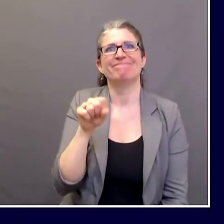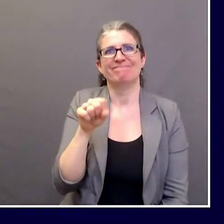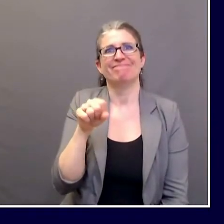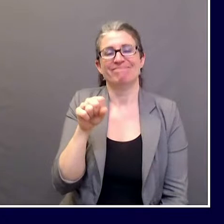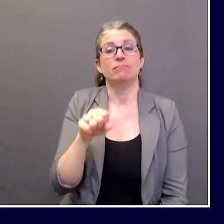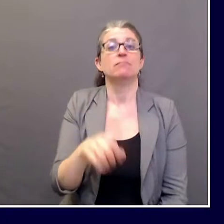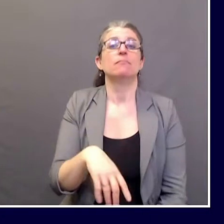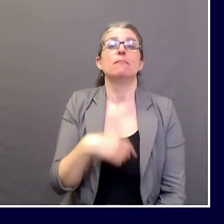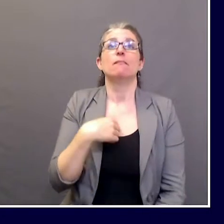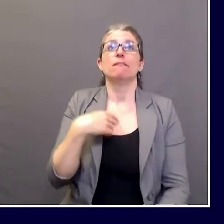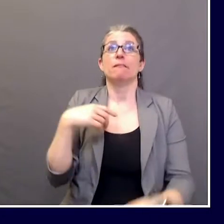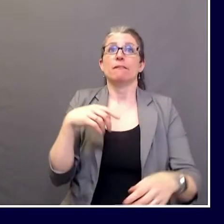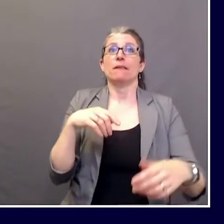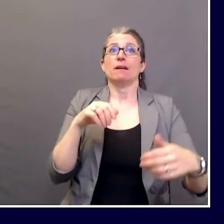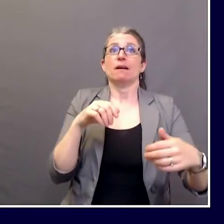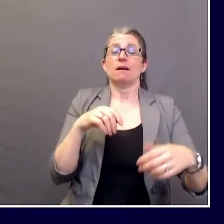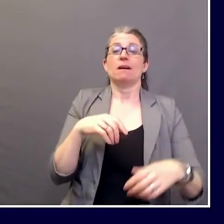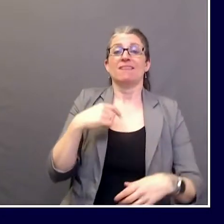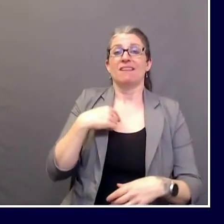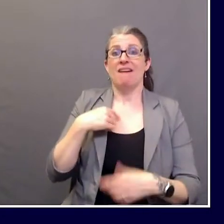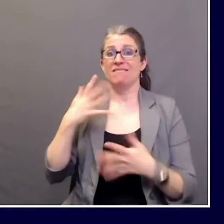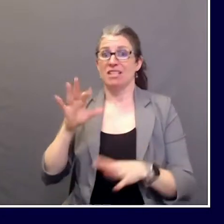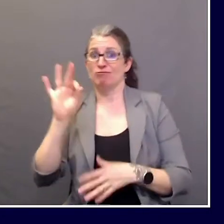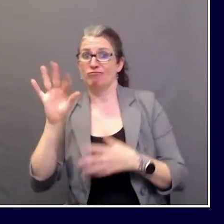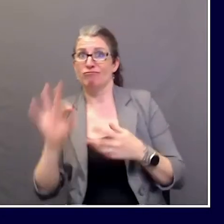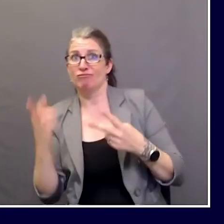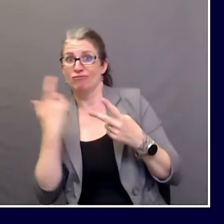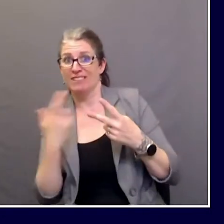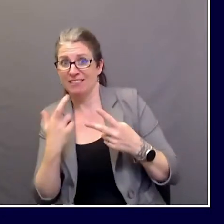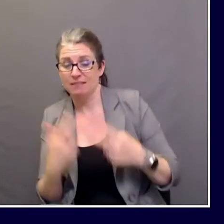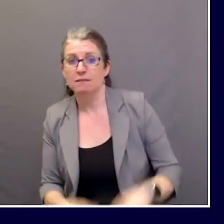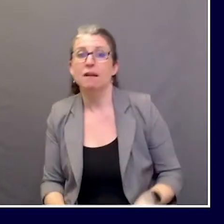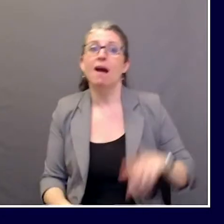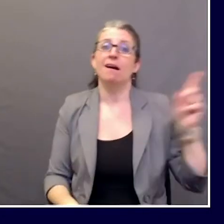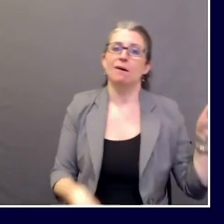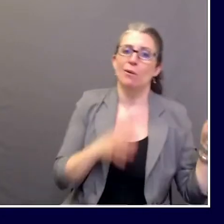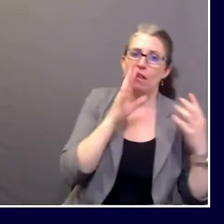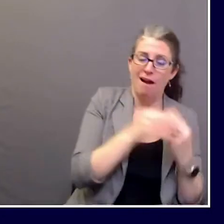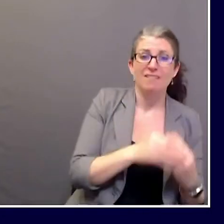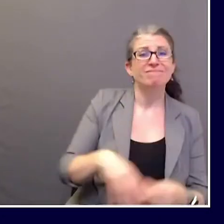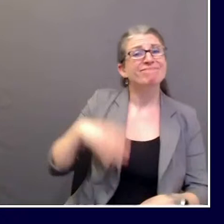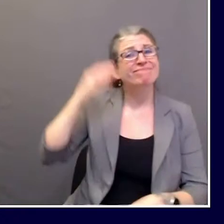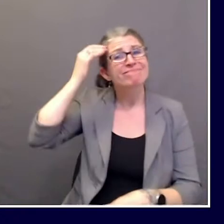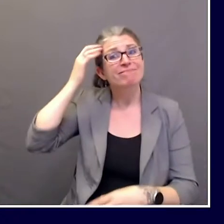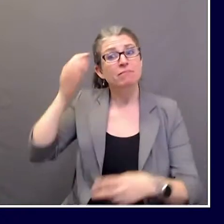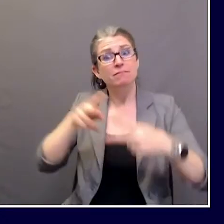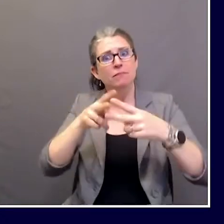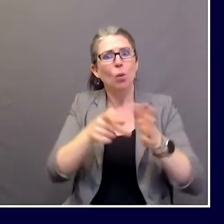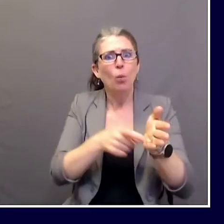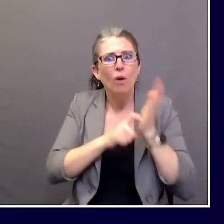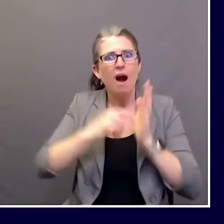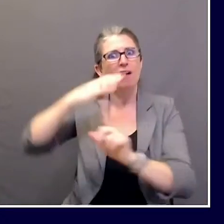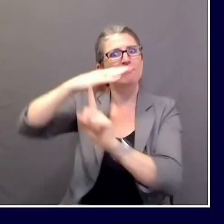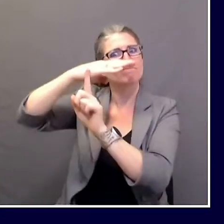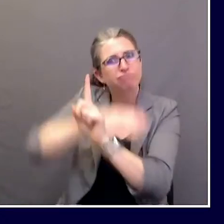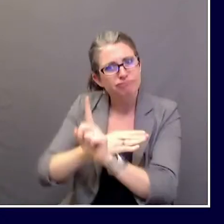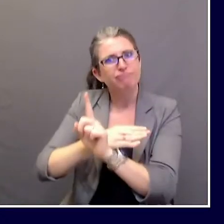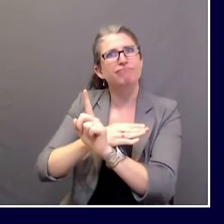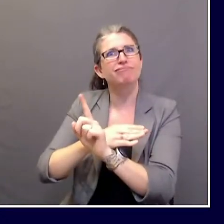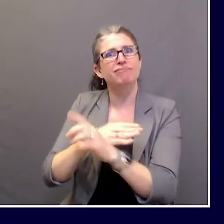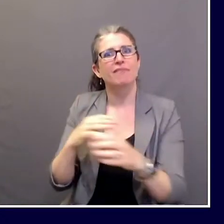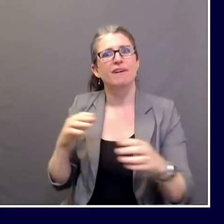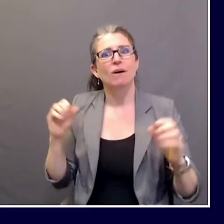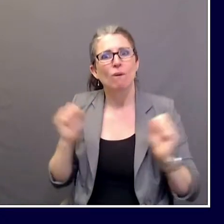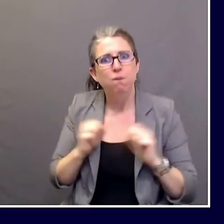that I'll highlight, Patrick. One is storage. The J&J vaccine, among its strengths, was that it did not require the various types